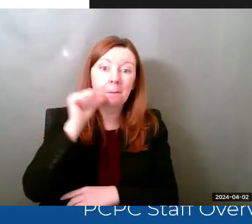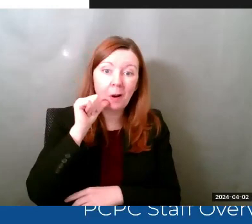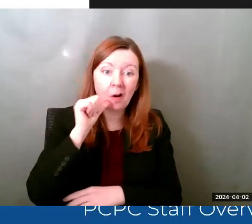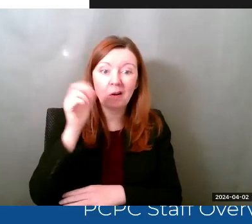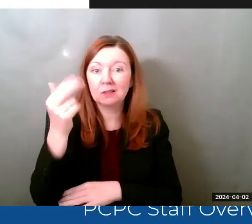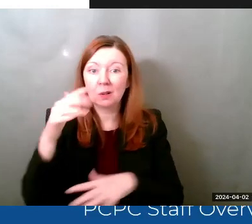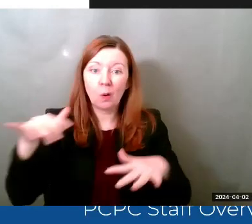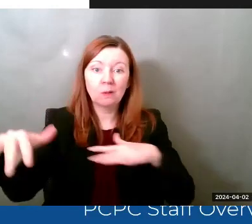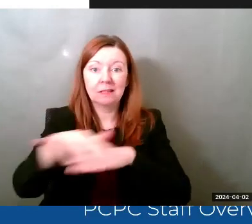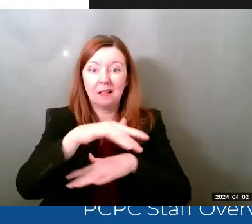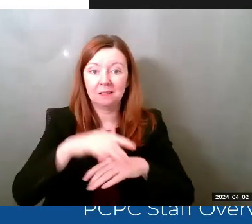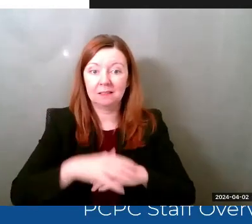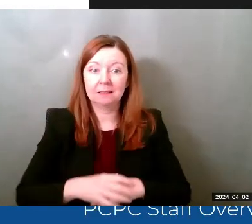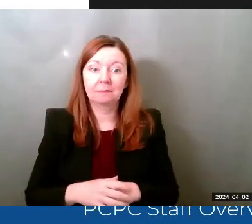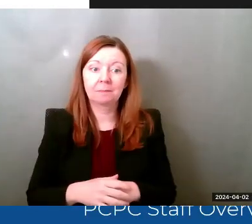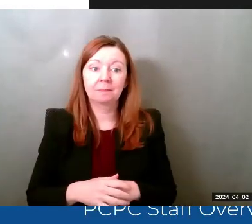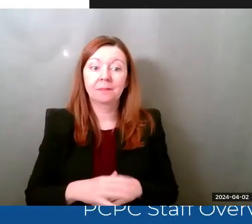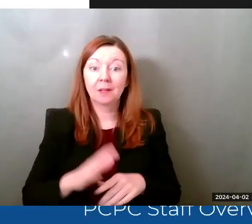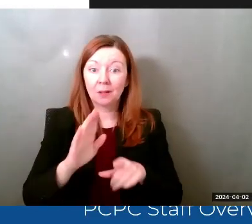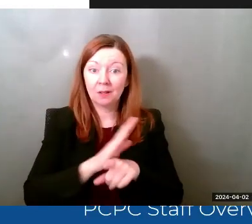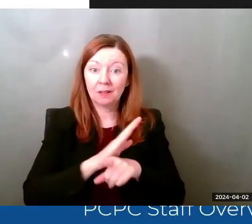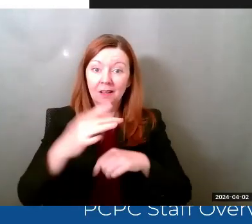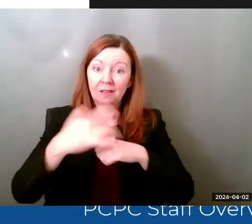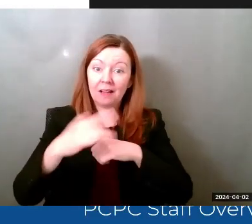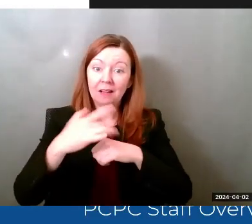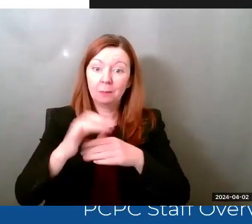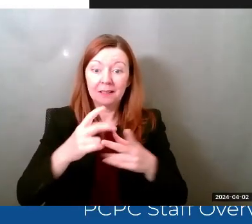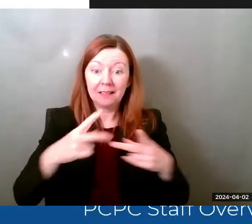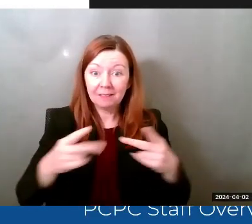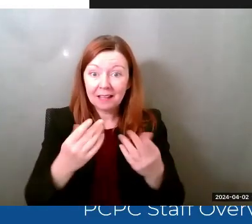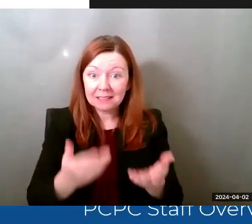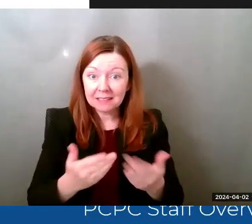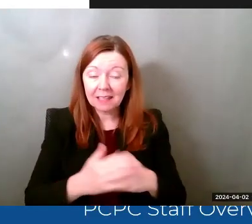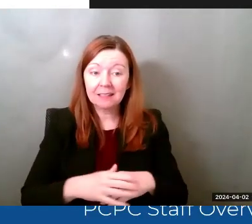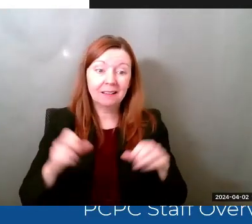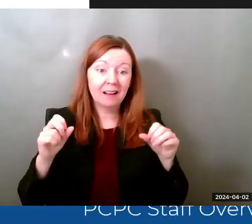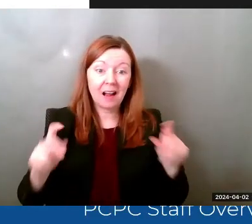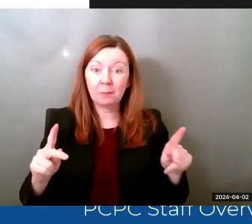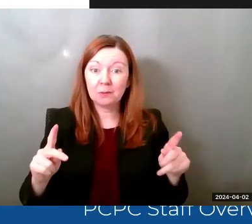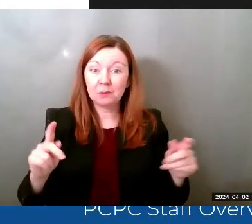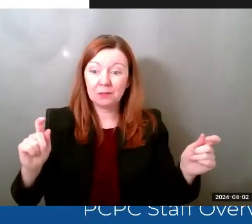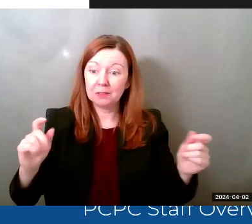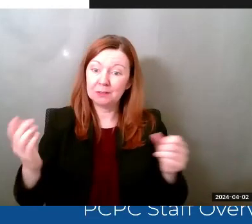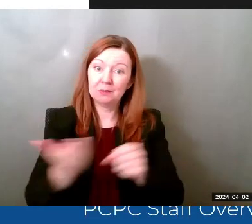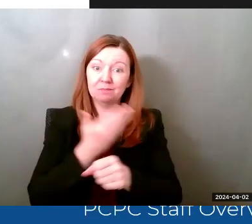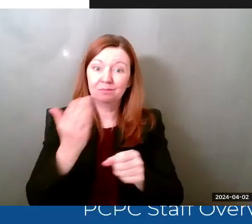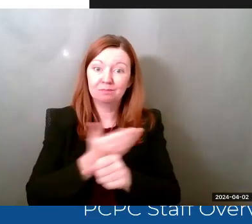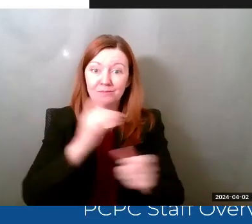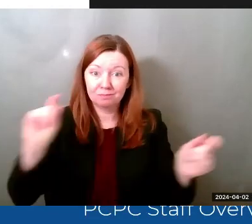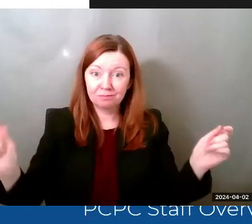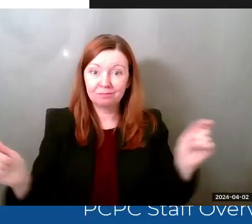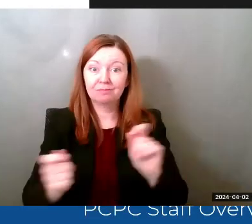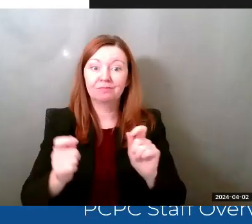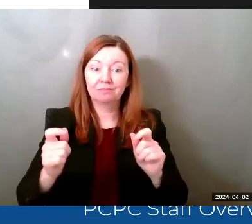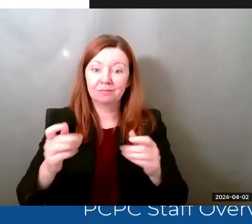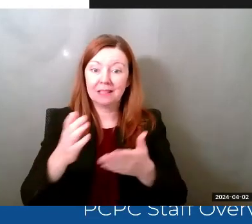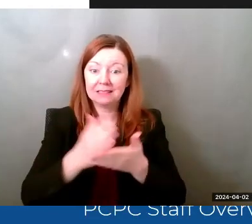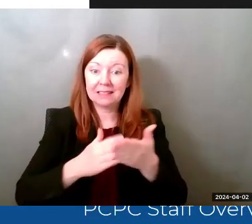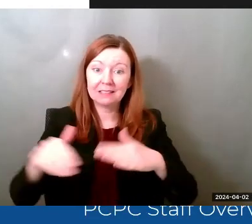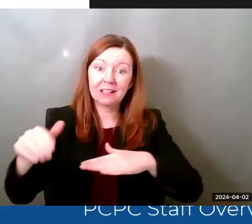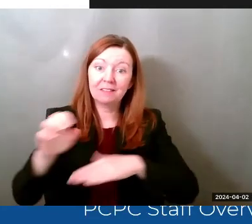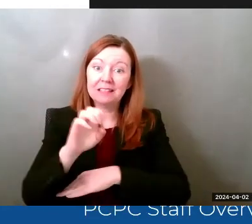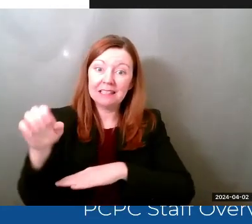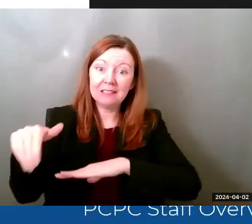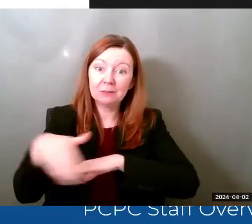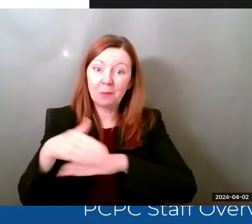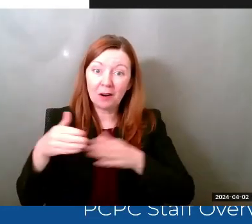hotels. The commercial availability of the site and the opportunity to revitalize a section of East Market Street